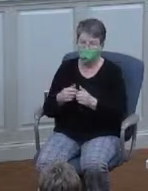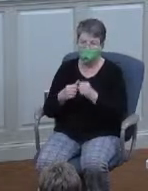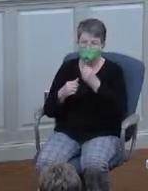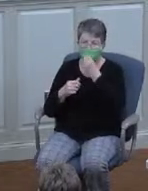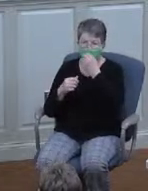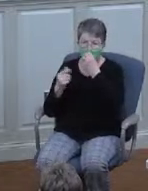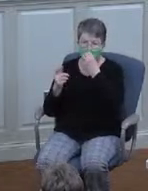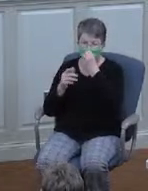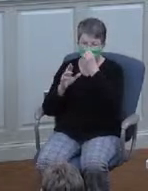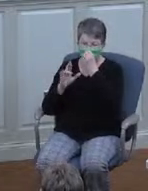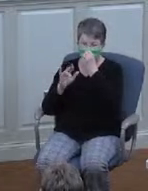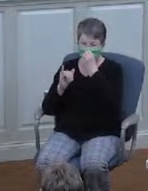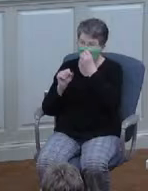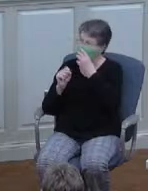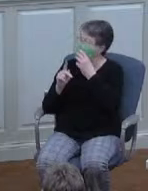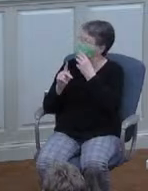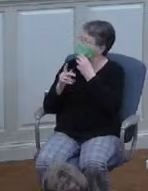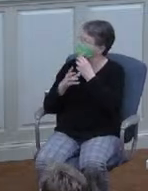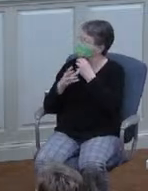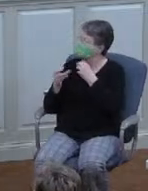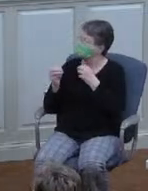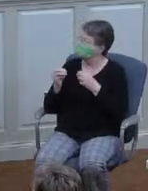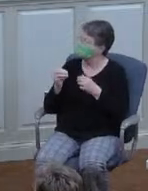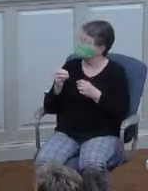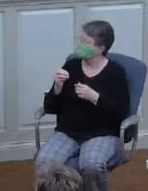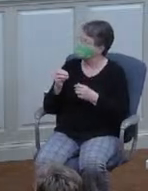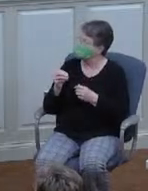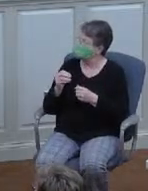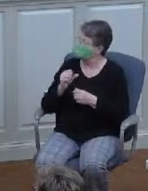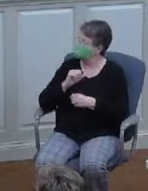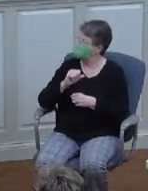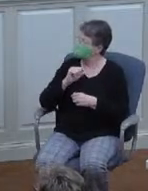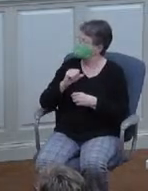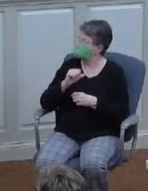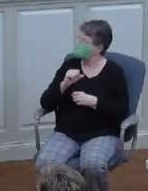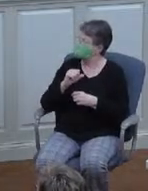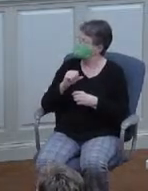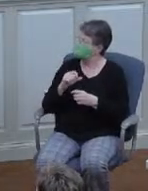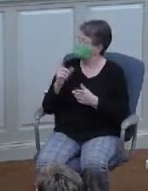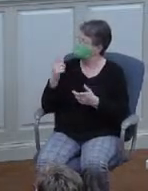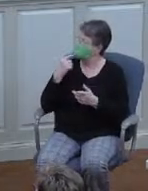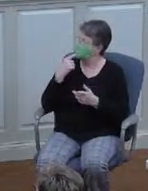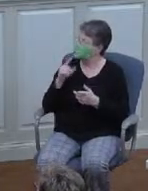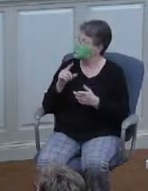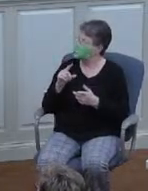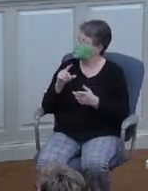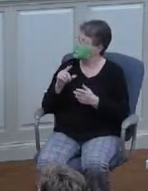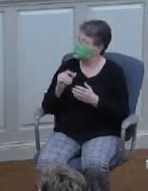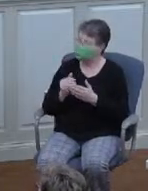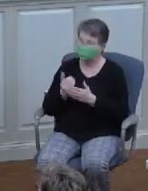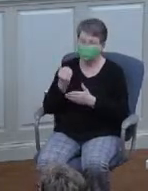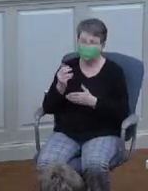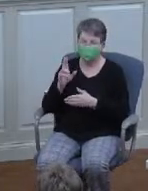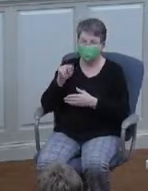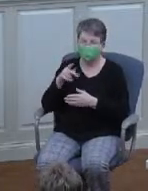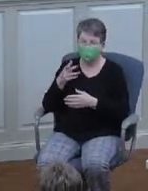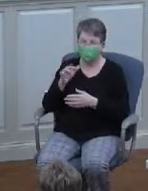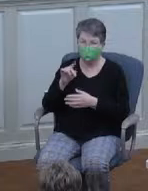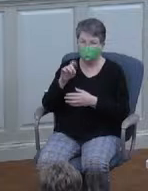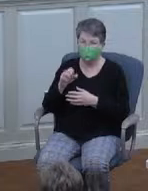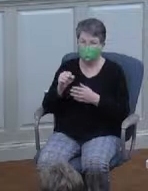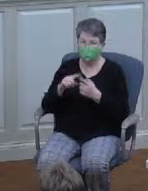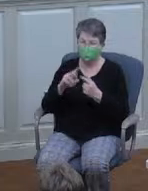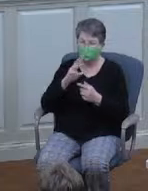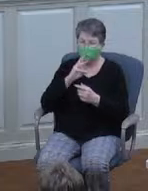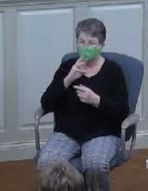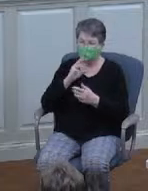This is a risk and resilience assessment that was done by HDR. This is for the new upgrades to the water treatment